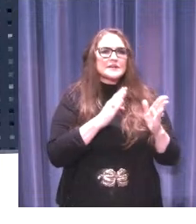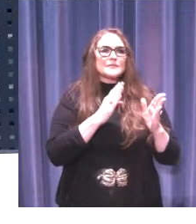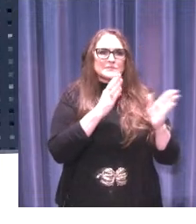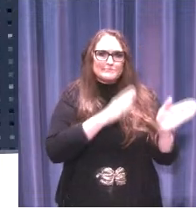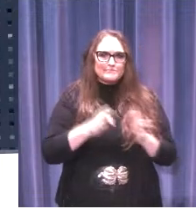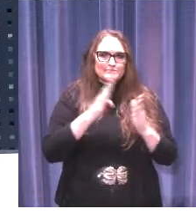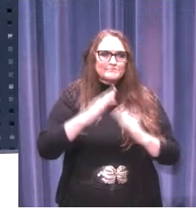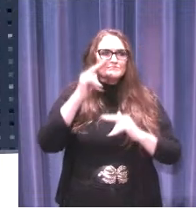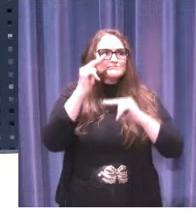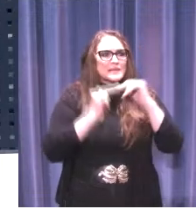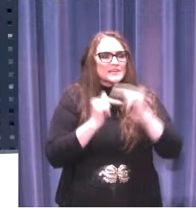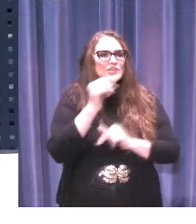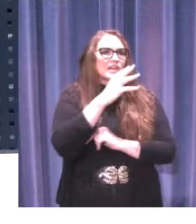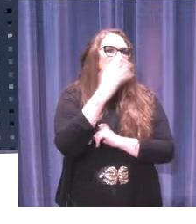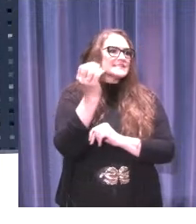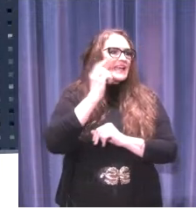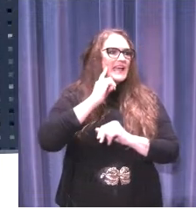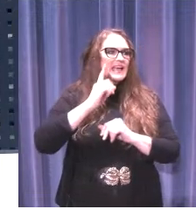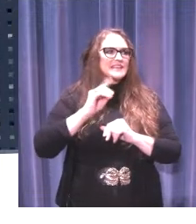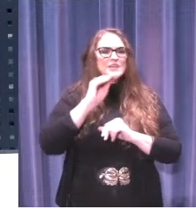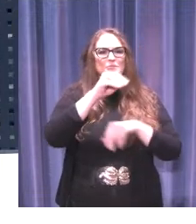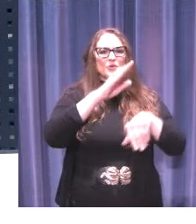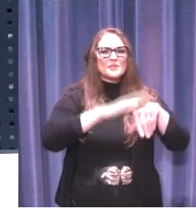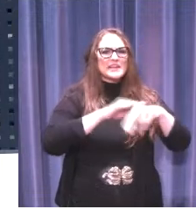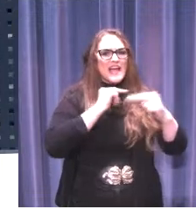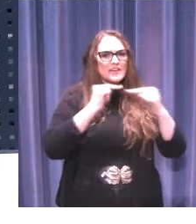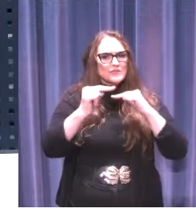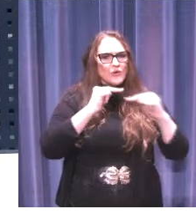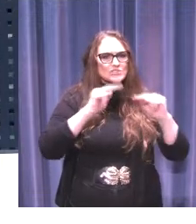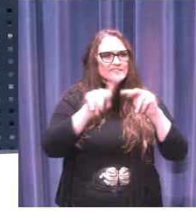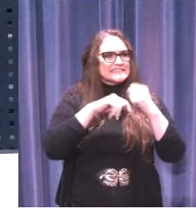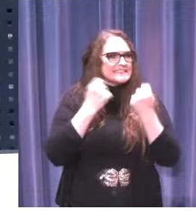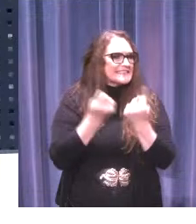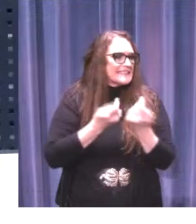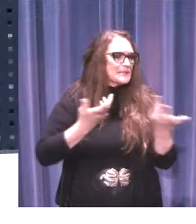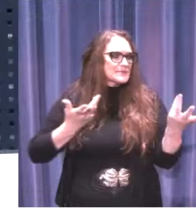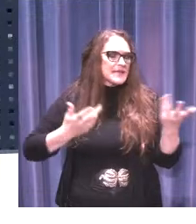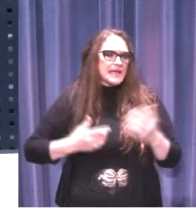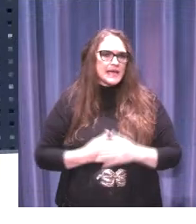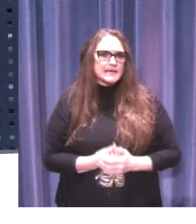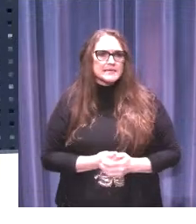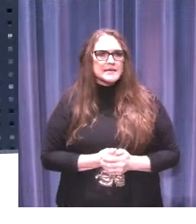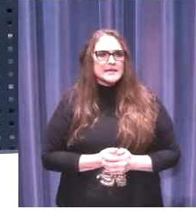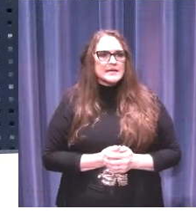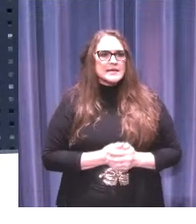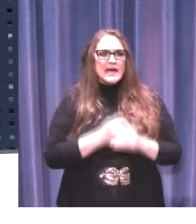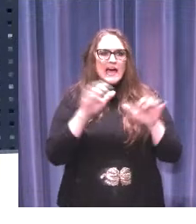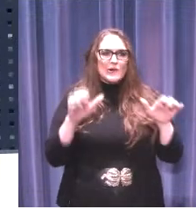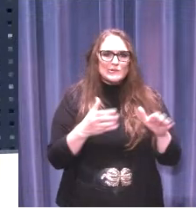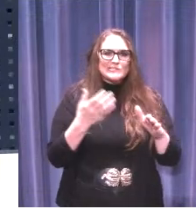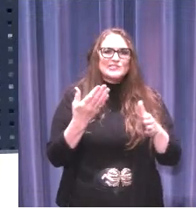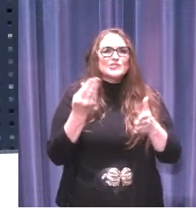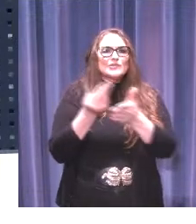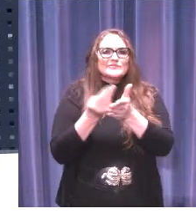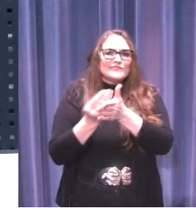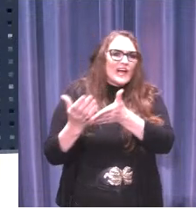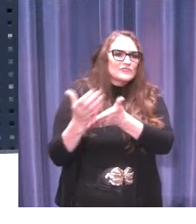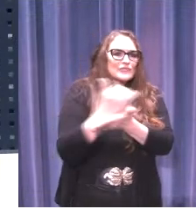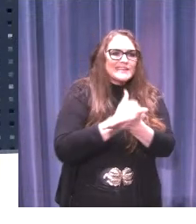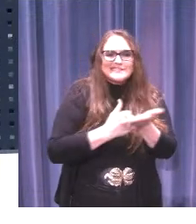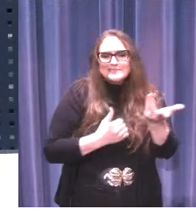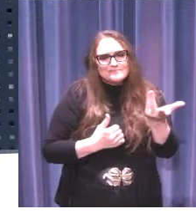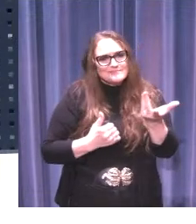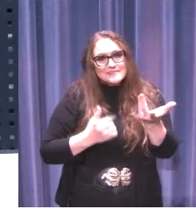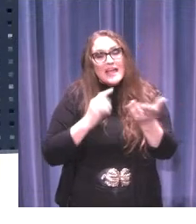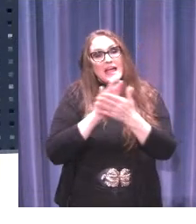and they put me on negotiating teams, and I was doing fundraising. And so anyway,